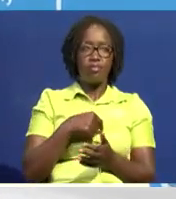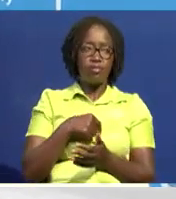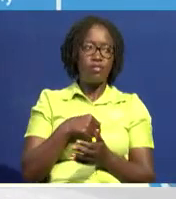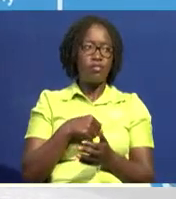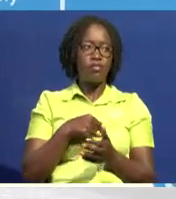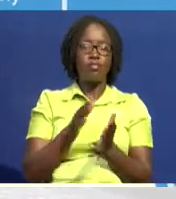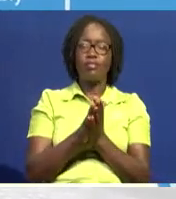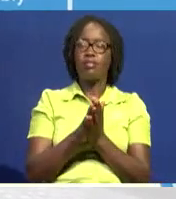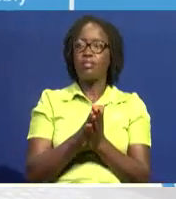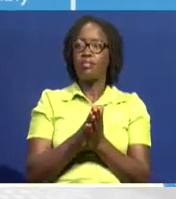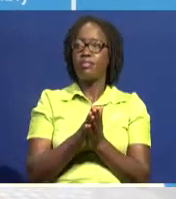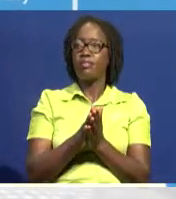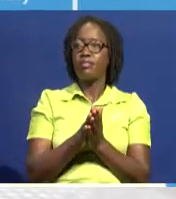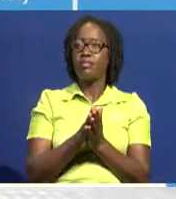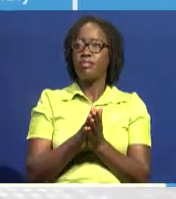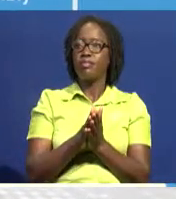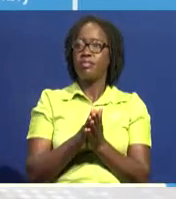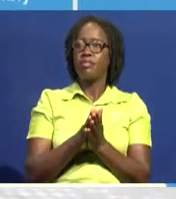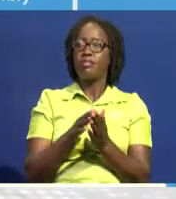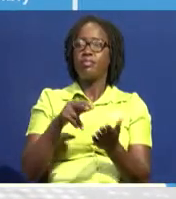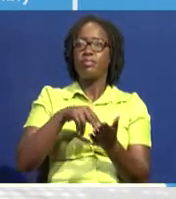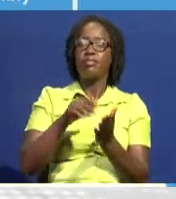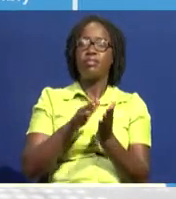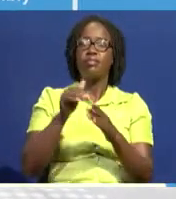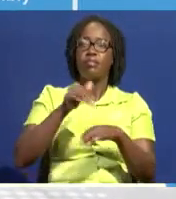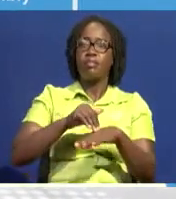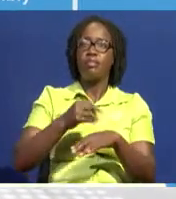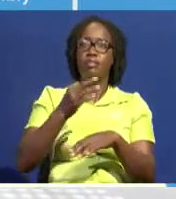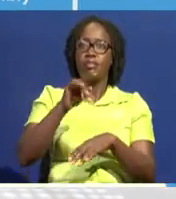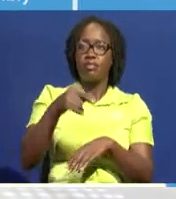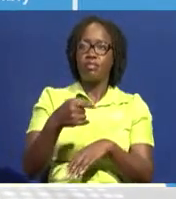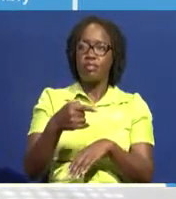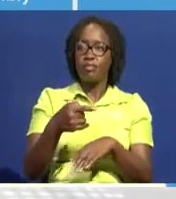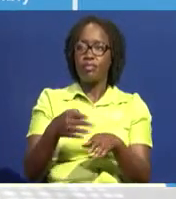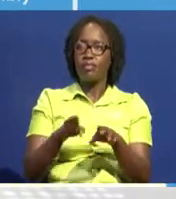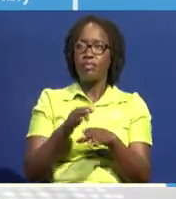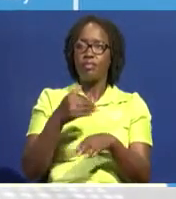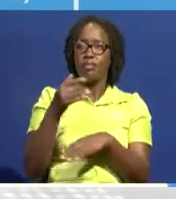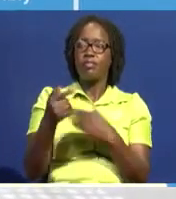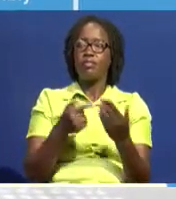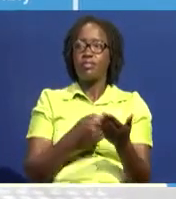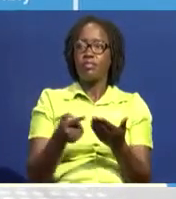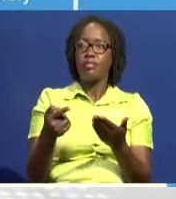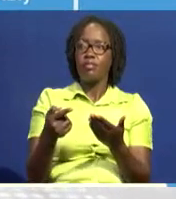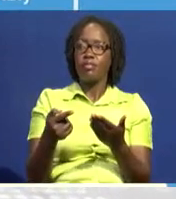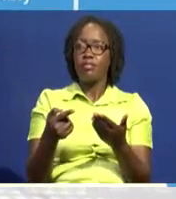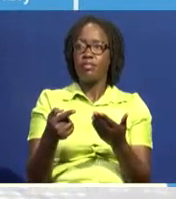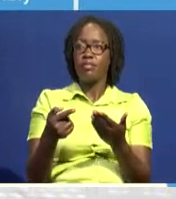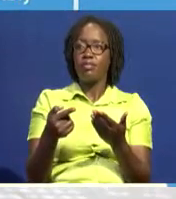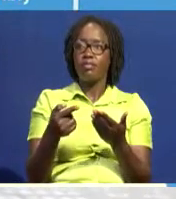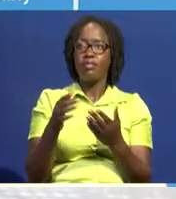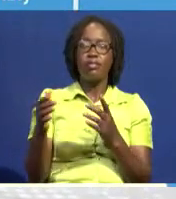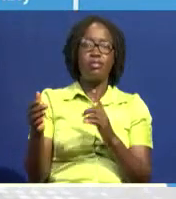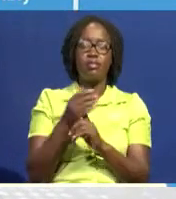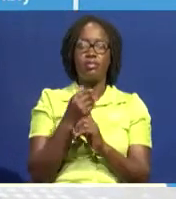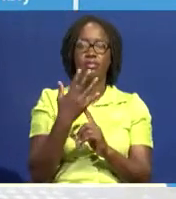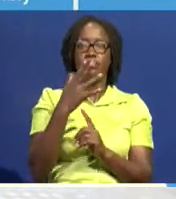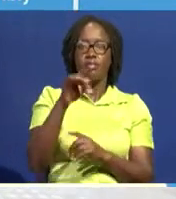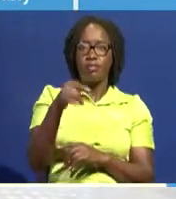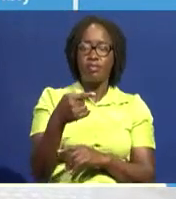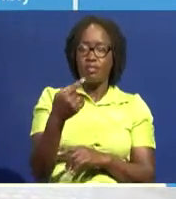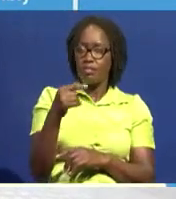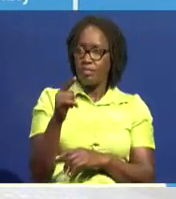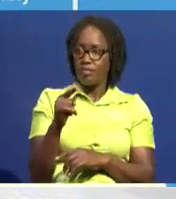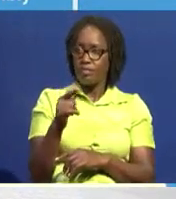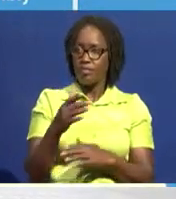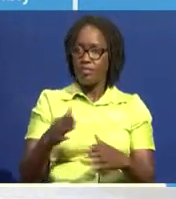at 3,000, I know that by the time we are closing next week, we will hit the 5,000 mark. And I'm